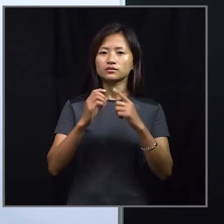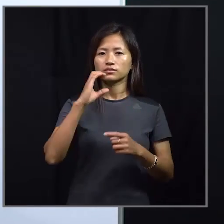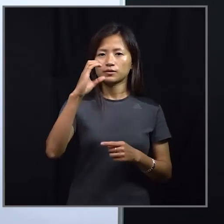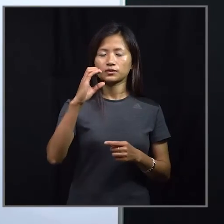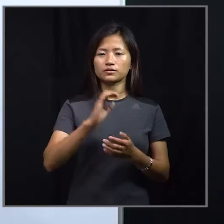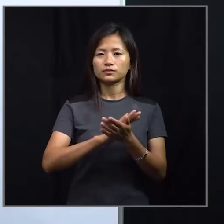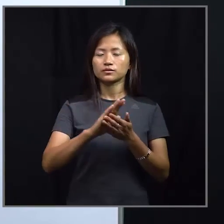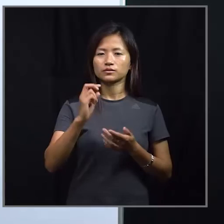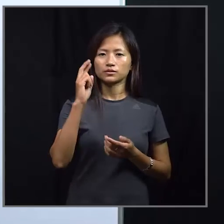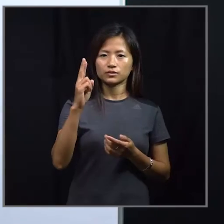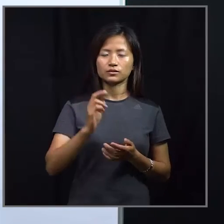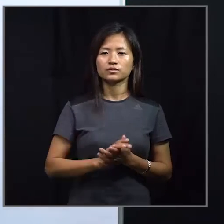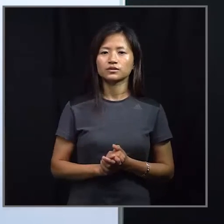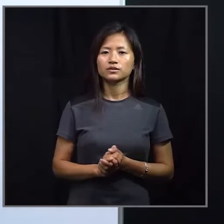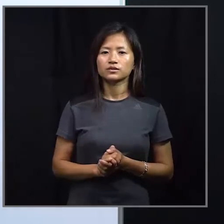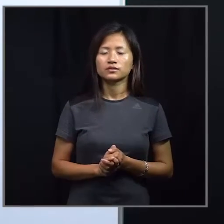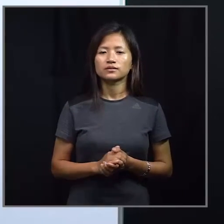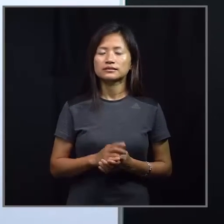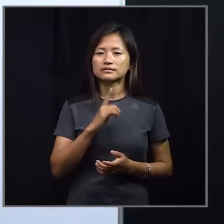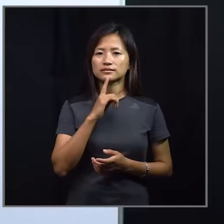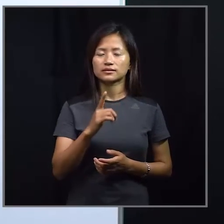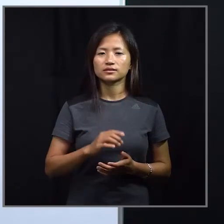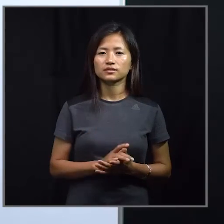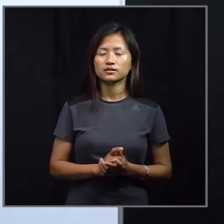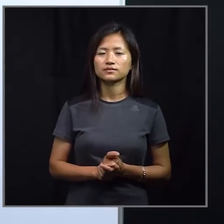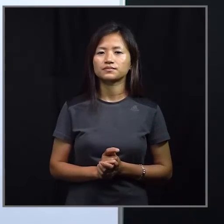chapter 2. And chapter 2 says,